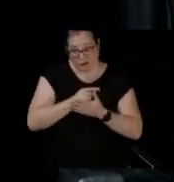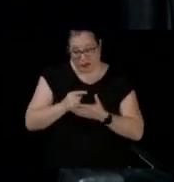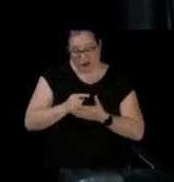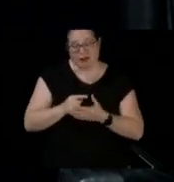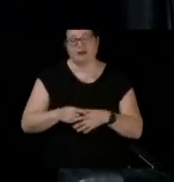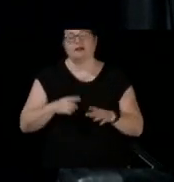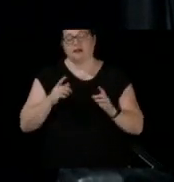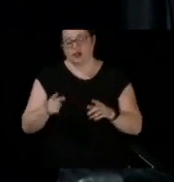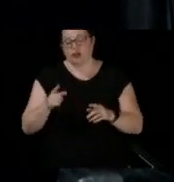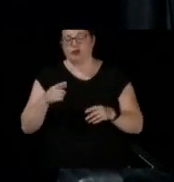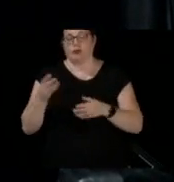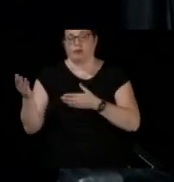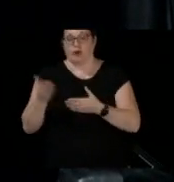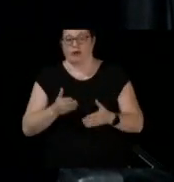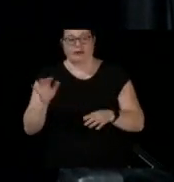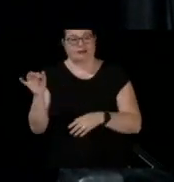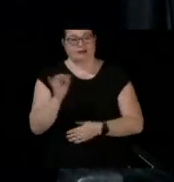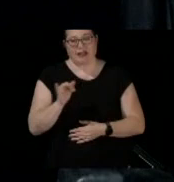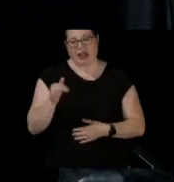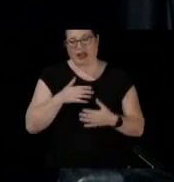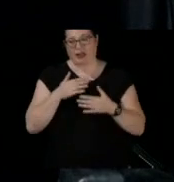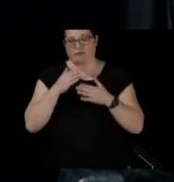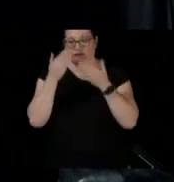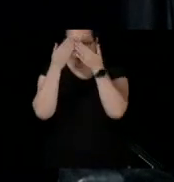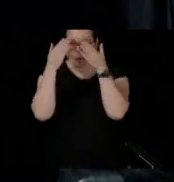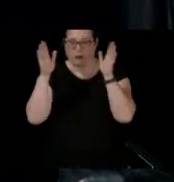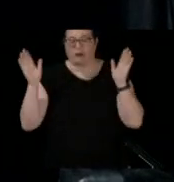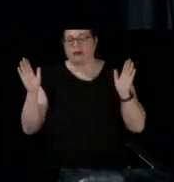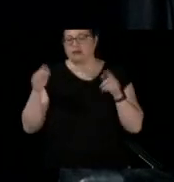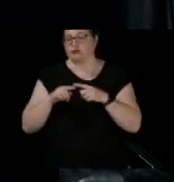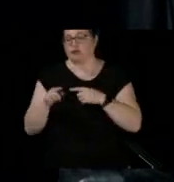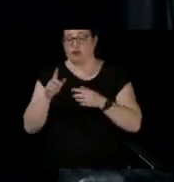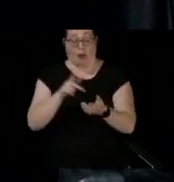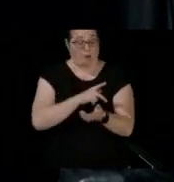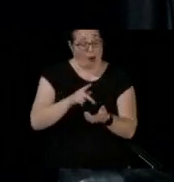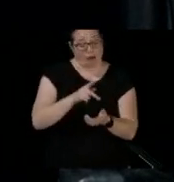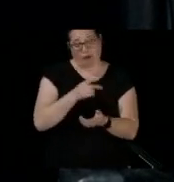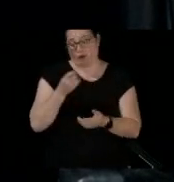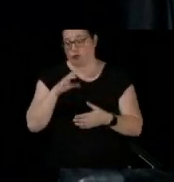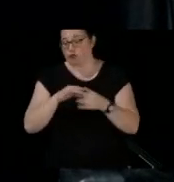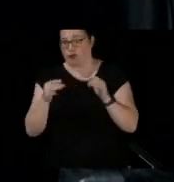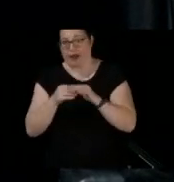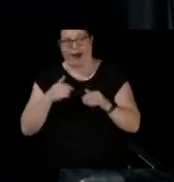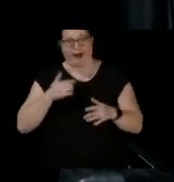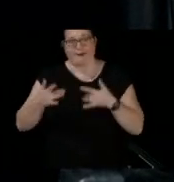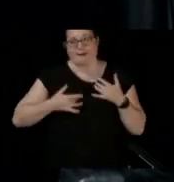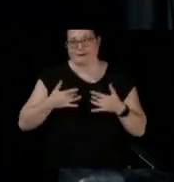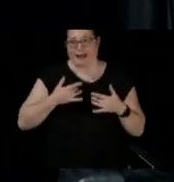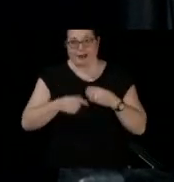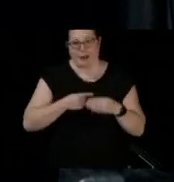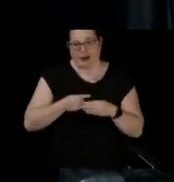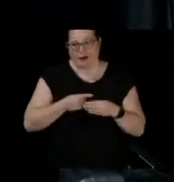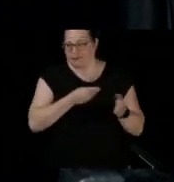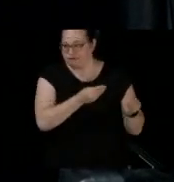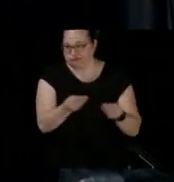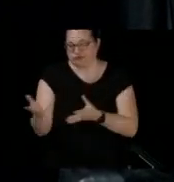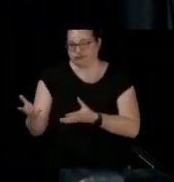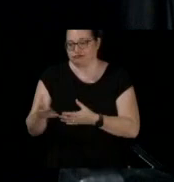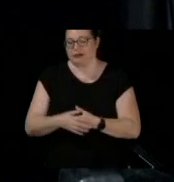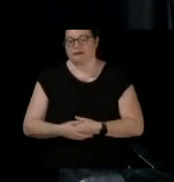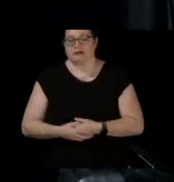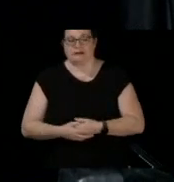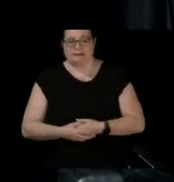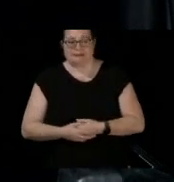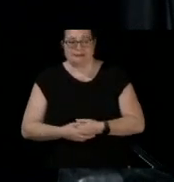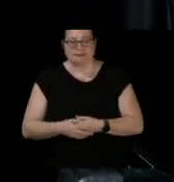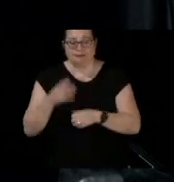same unflappable open-mindedness to whatever poem or story I was unreasonably excited about that day. All